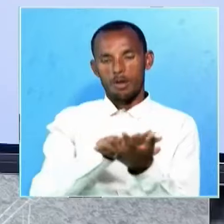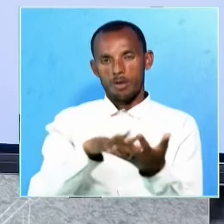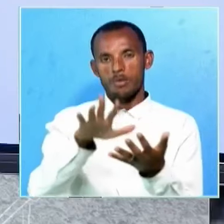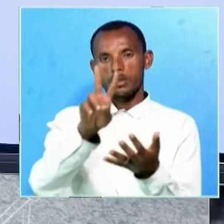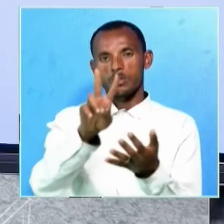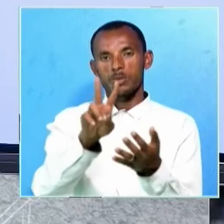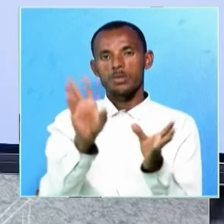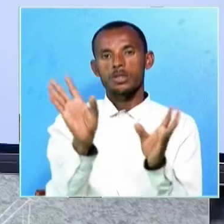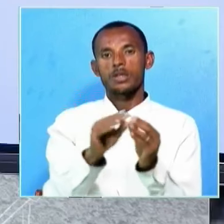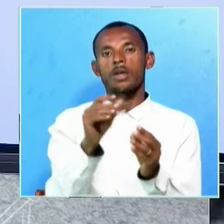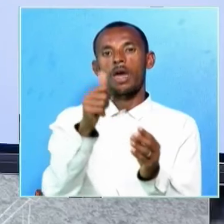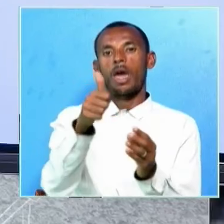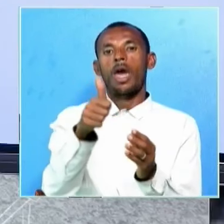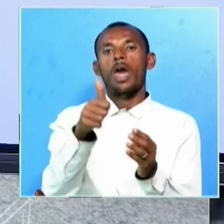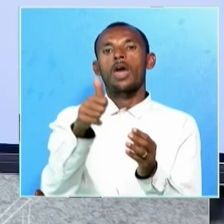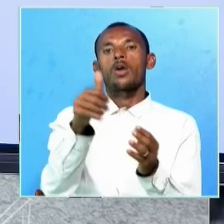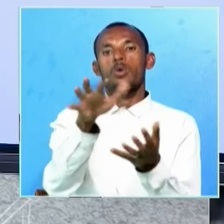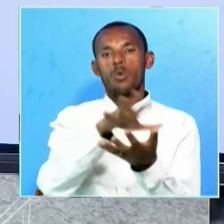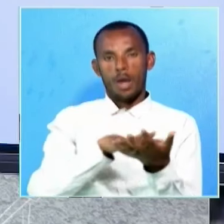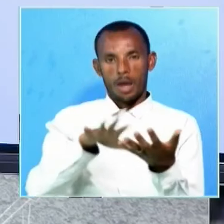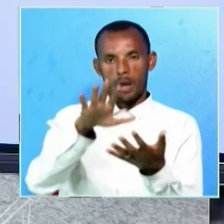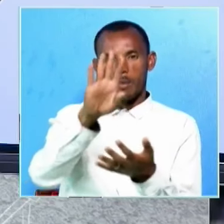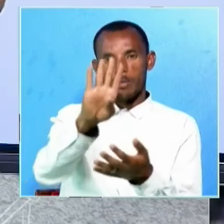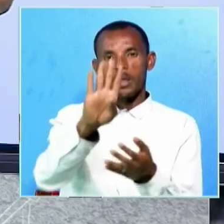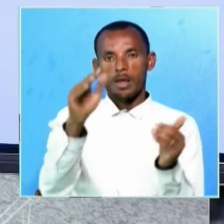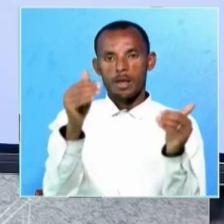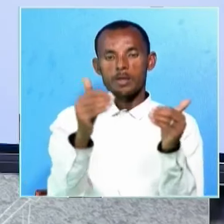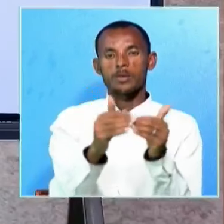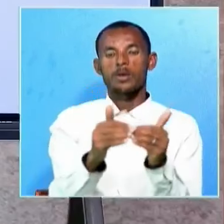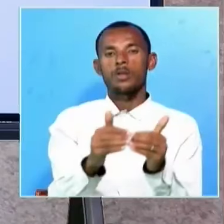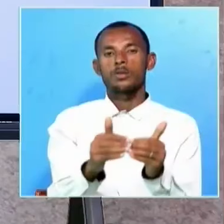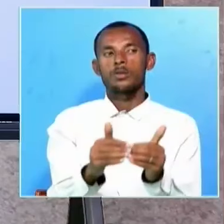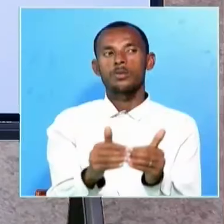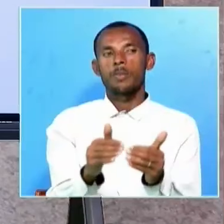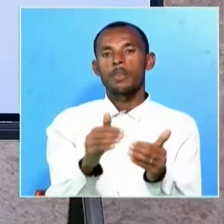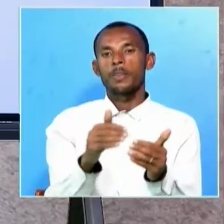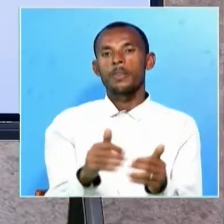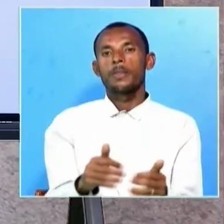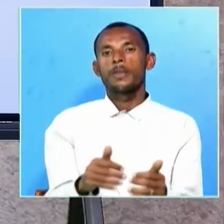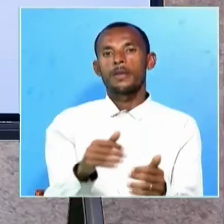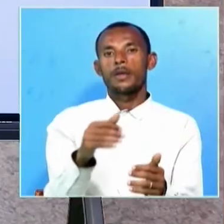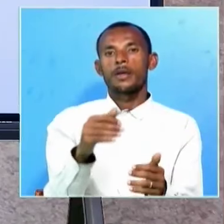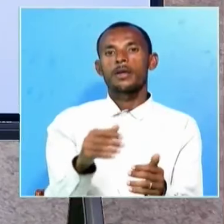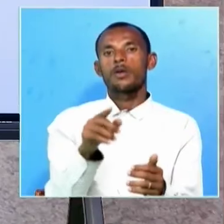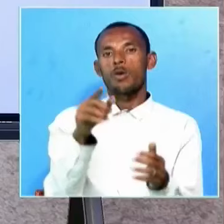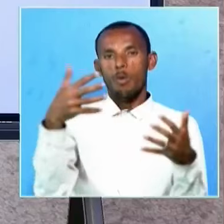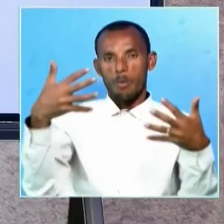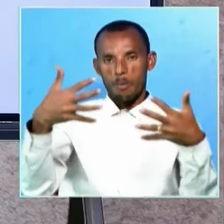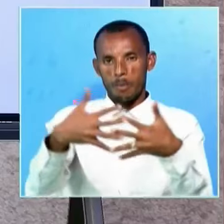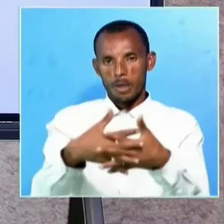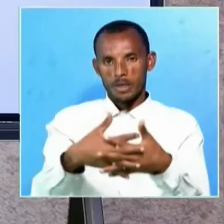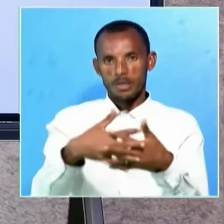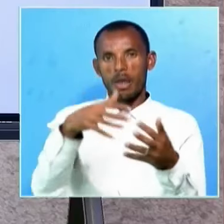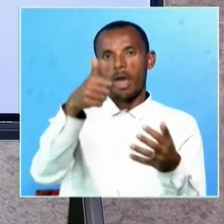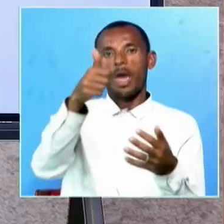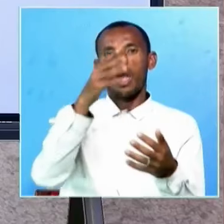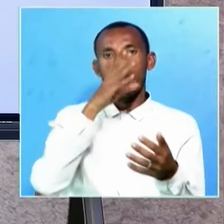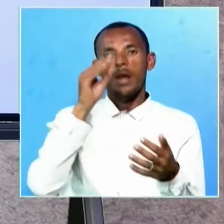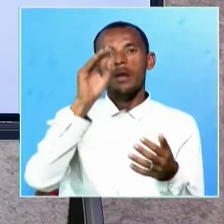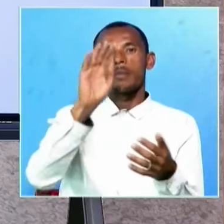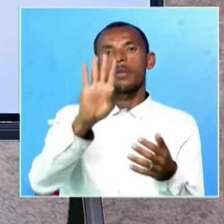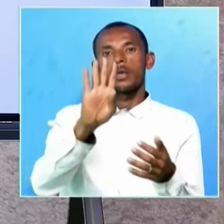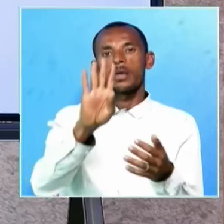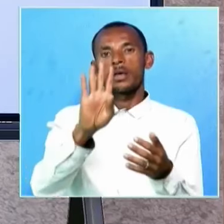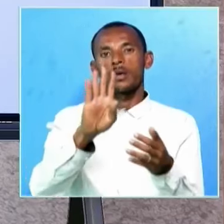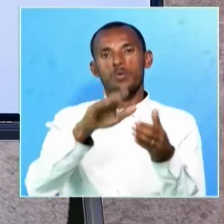sets, A union B, is equal to, simply, you mix the elements A and B without repeating